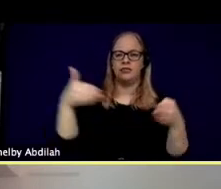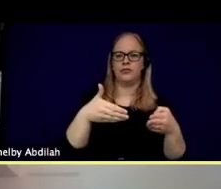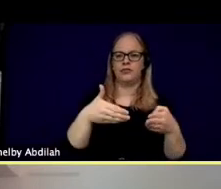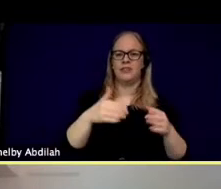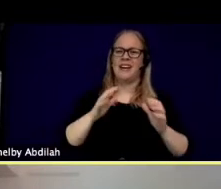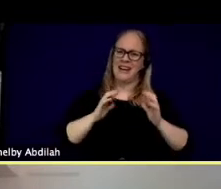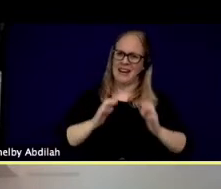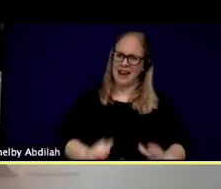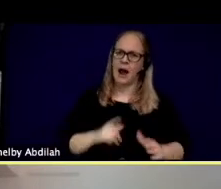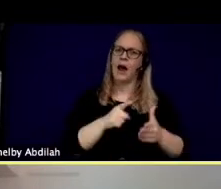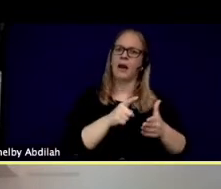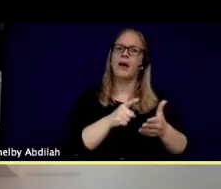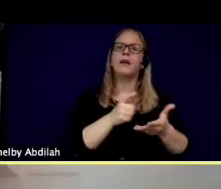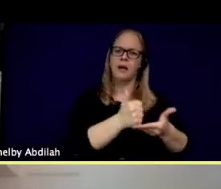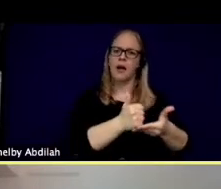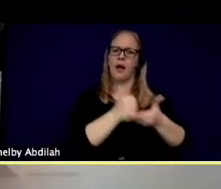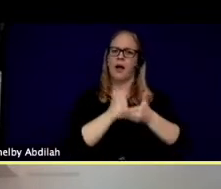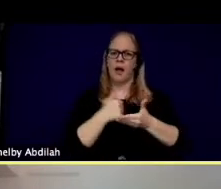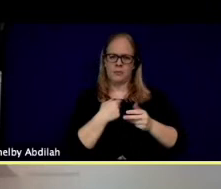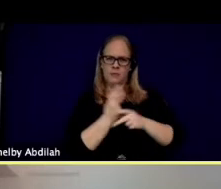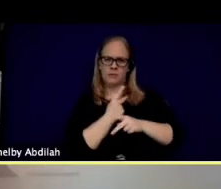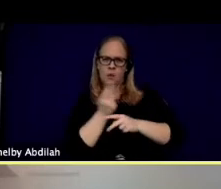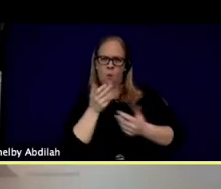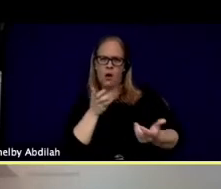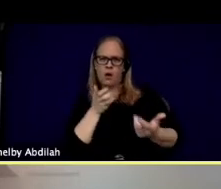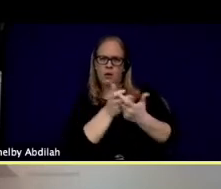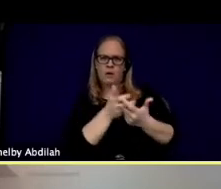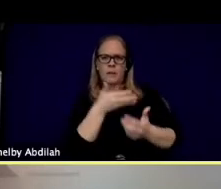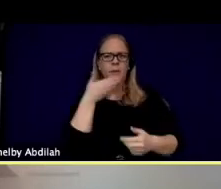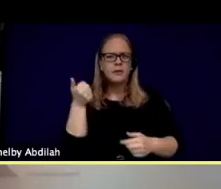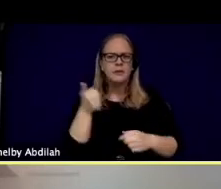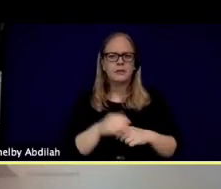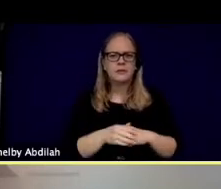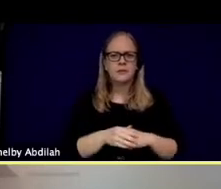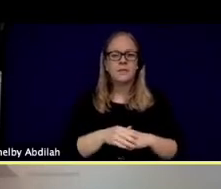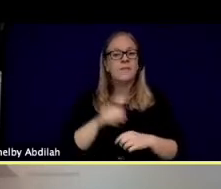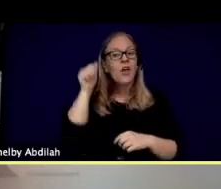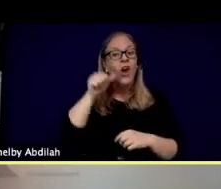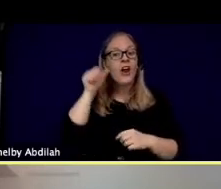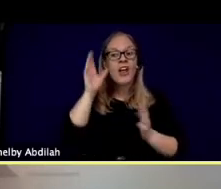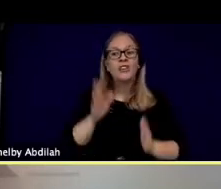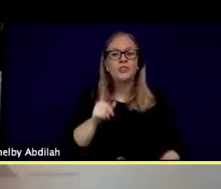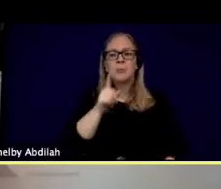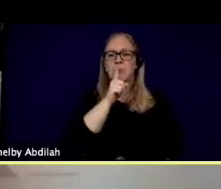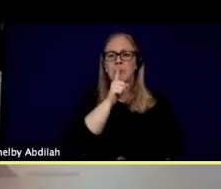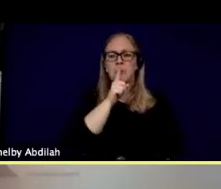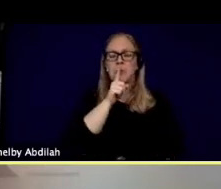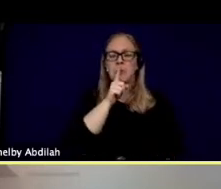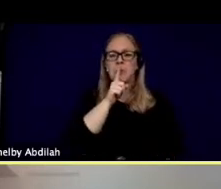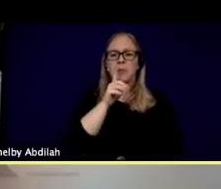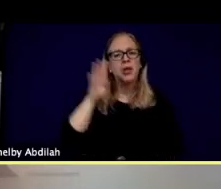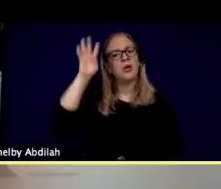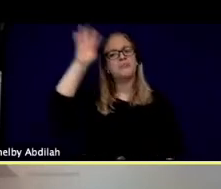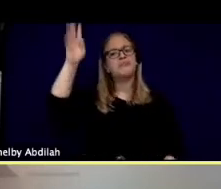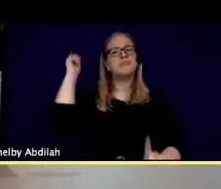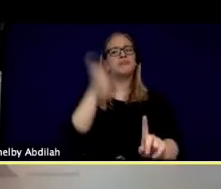the intervention process. And with the audiologist, it's not coming in